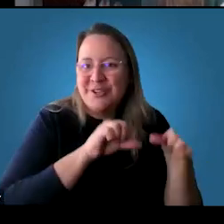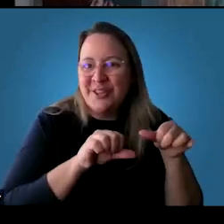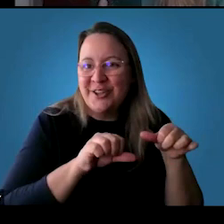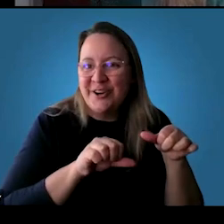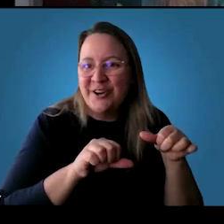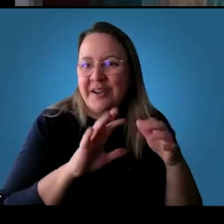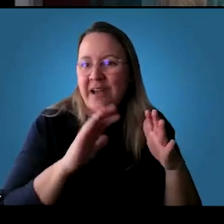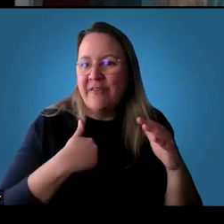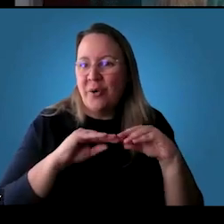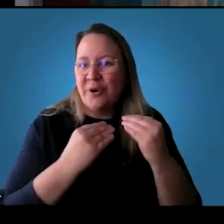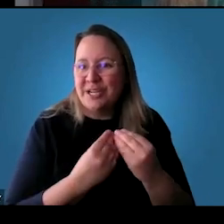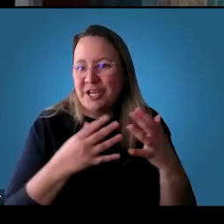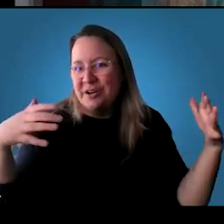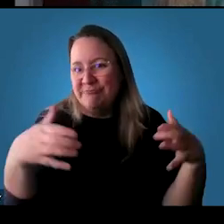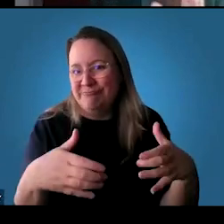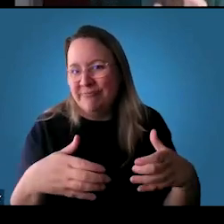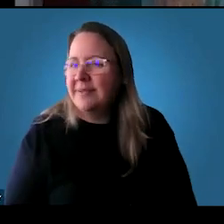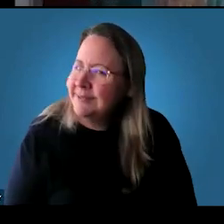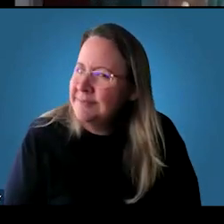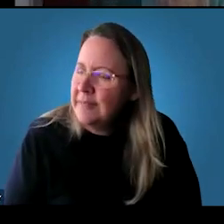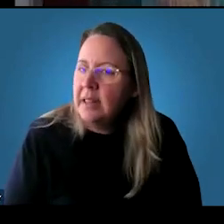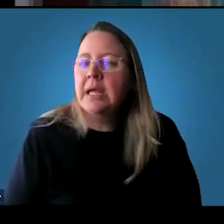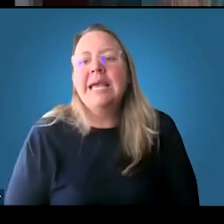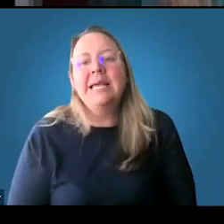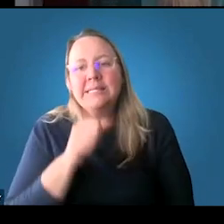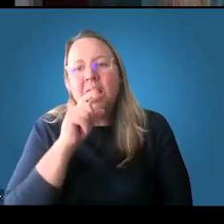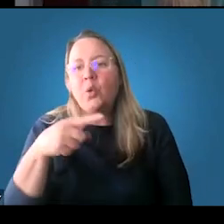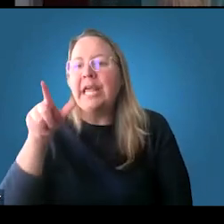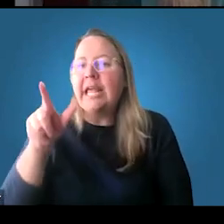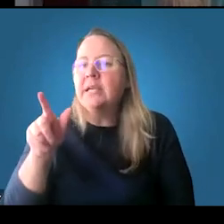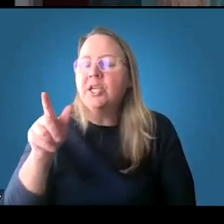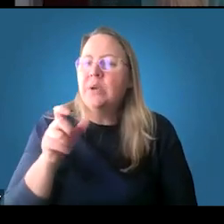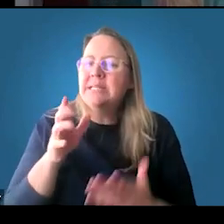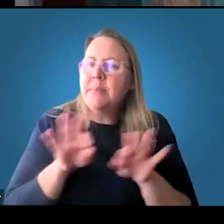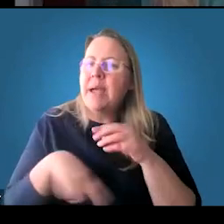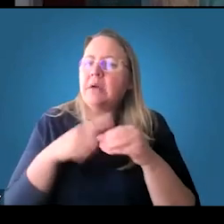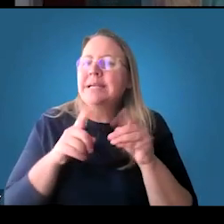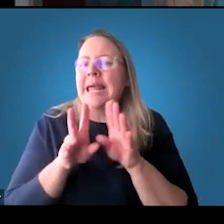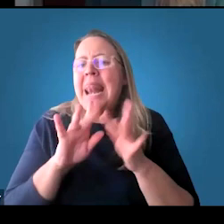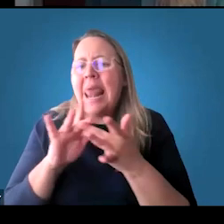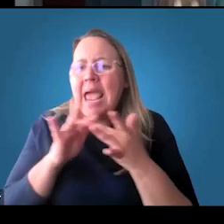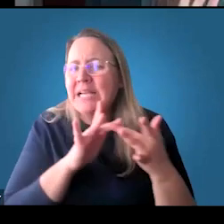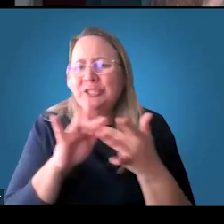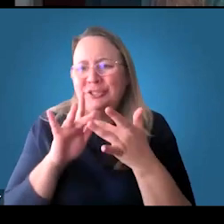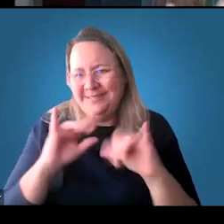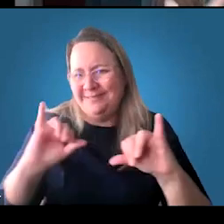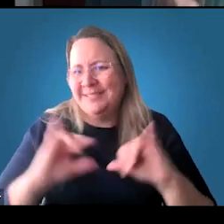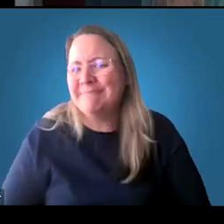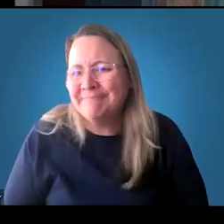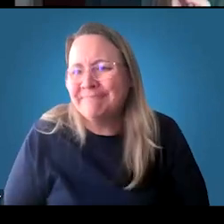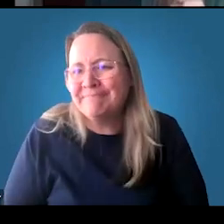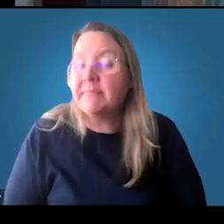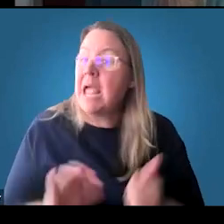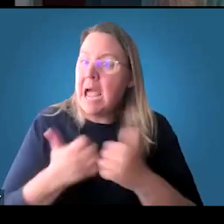result of our organization bringing them together, right? Not just clicks, but connections. So then, how